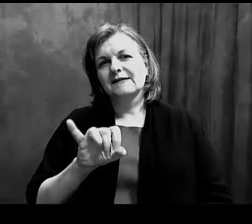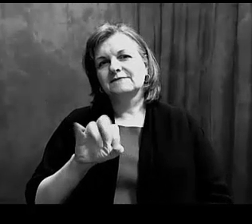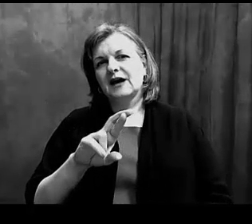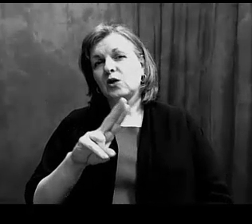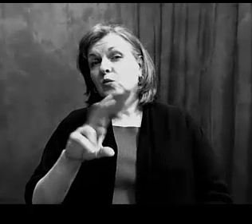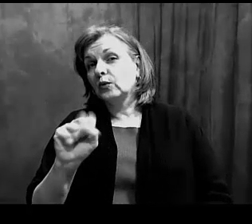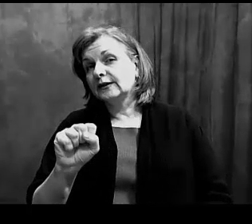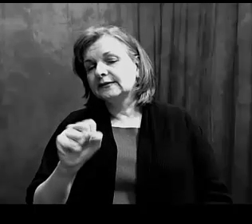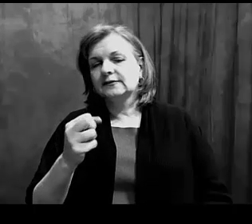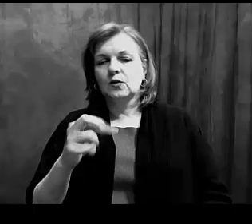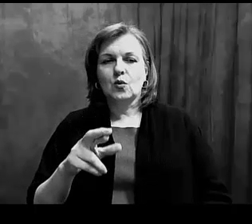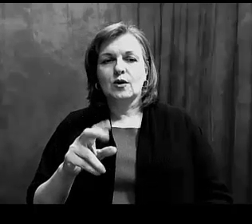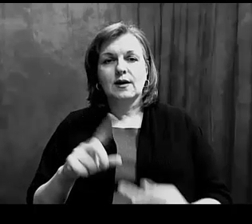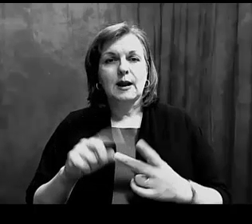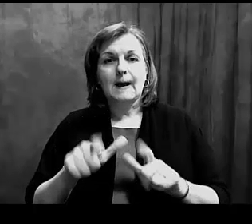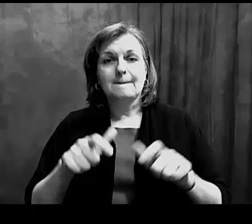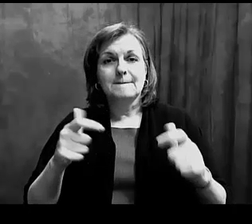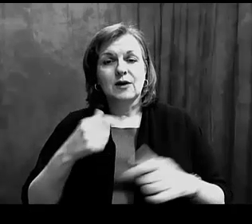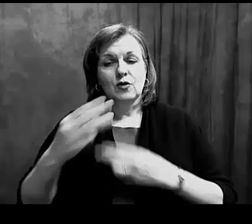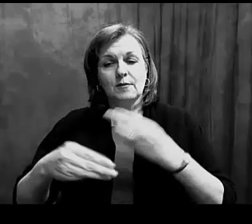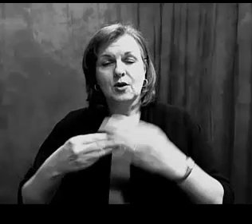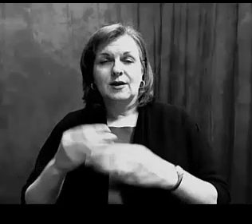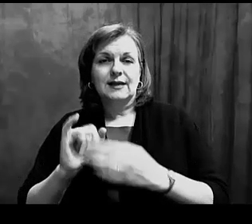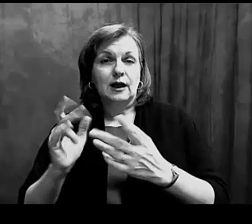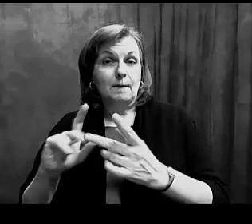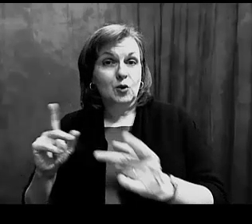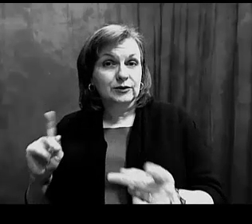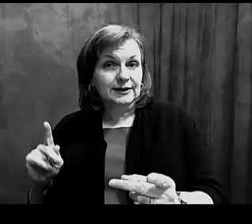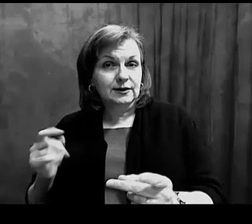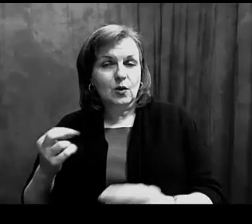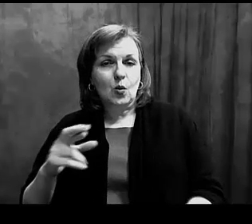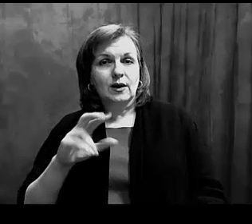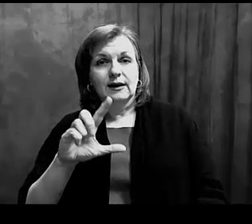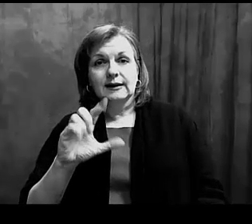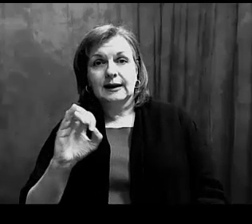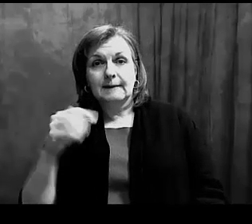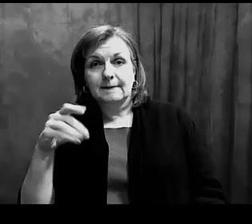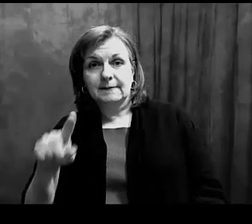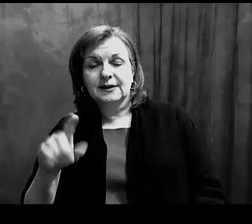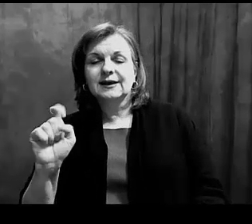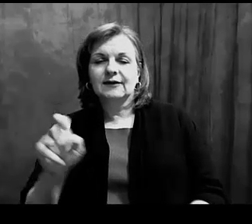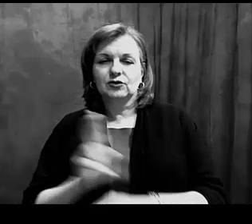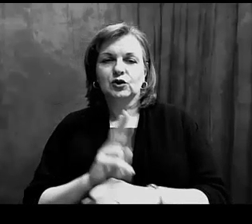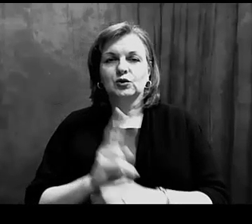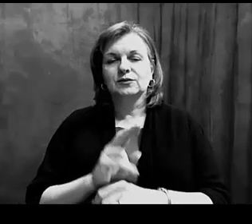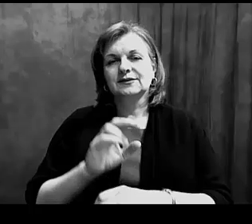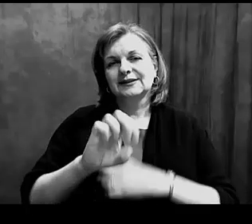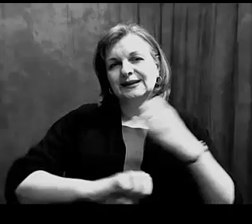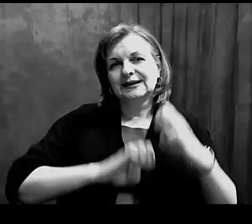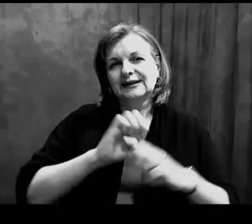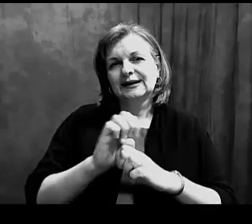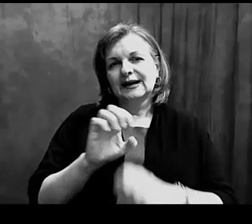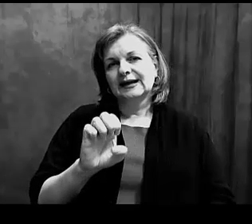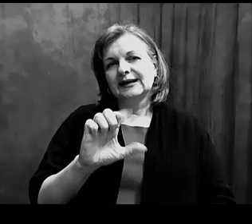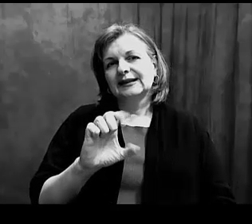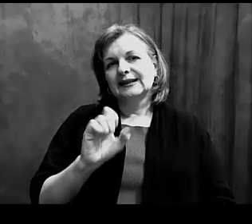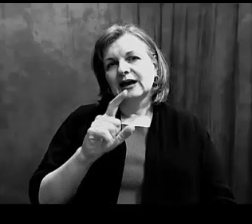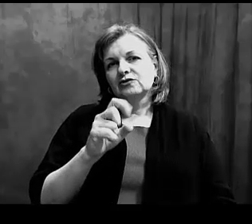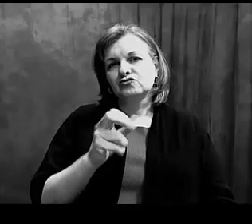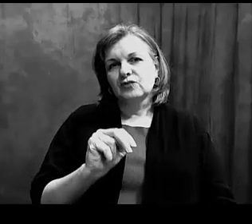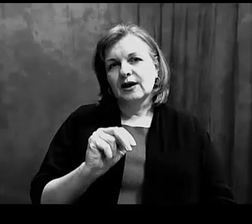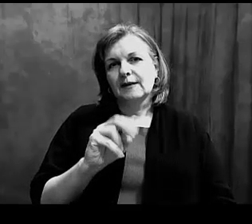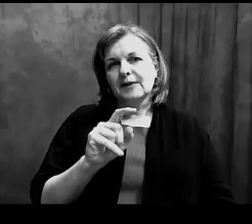viruses, and if you actually want to look at some of those macromolecules we talked about, like a protein or a lipid, we'd actually have to use something known as